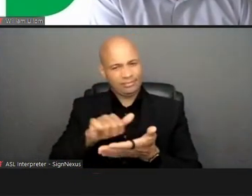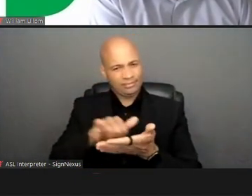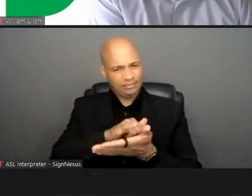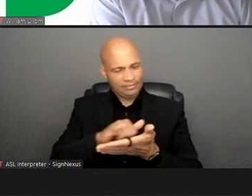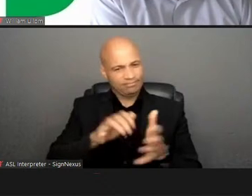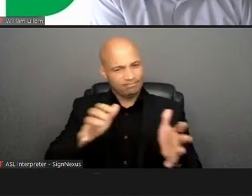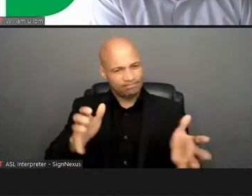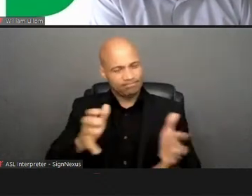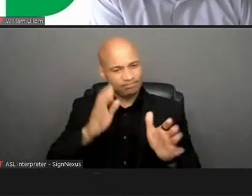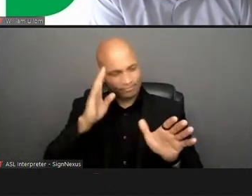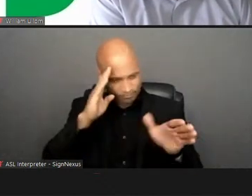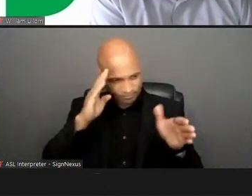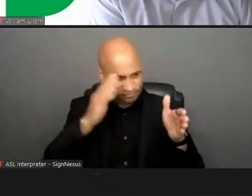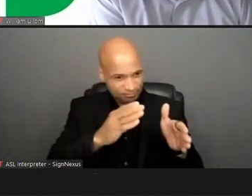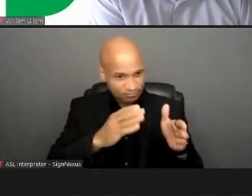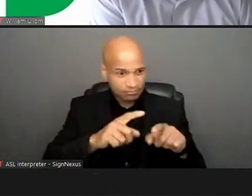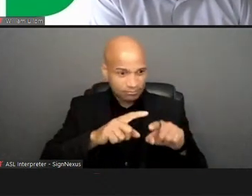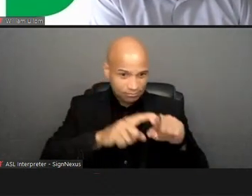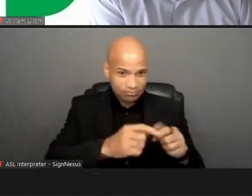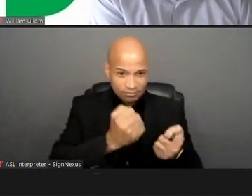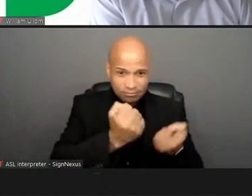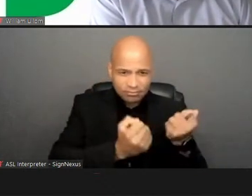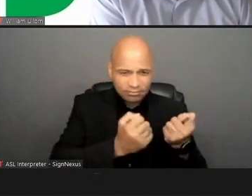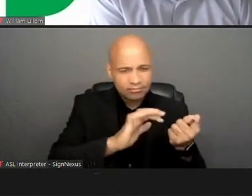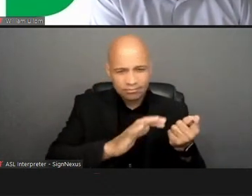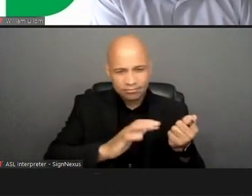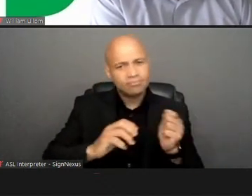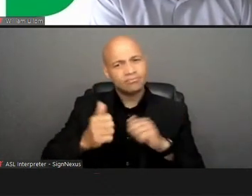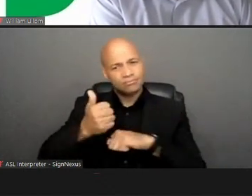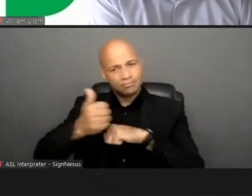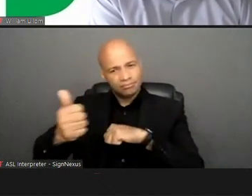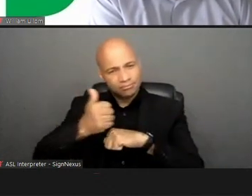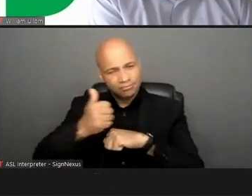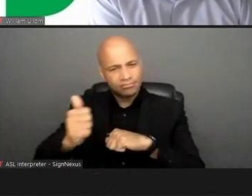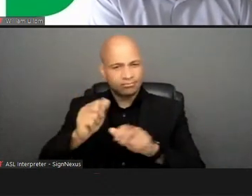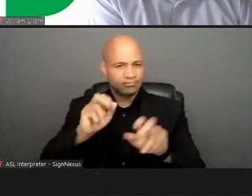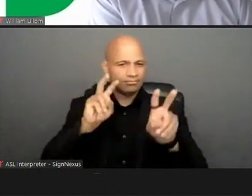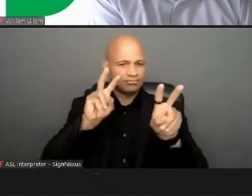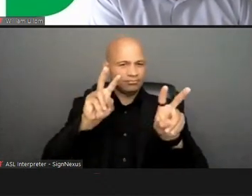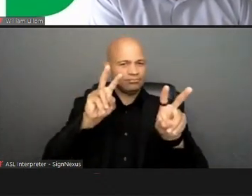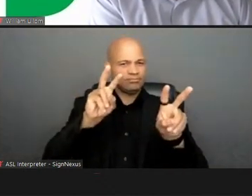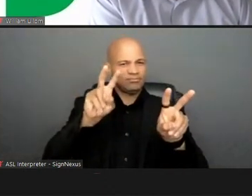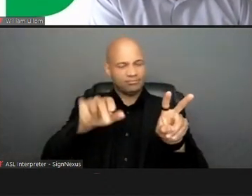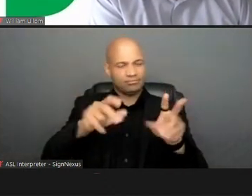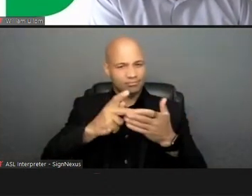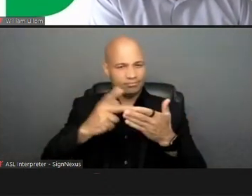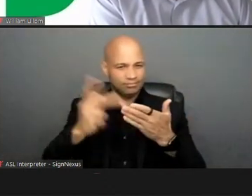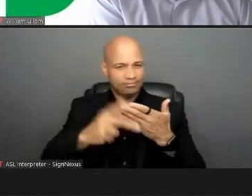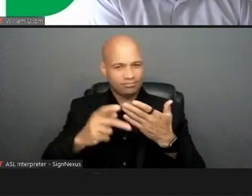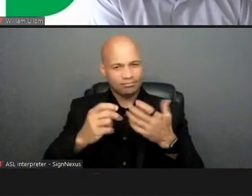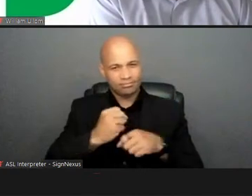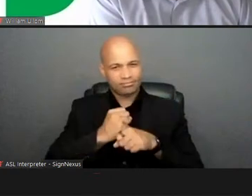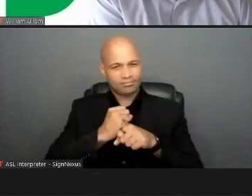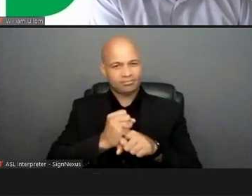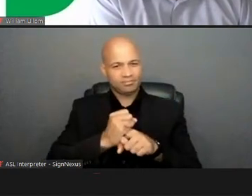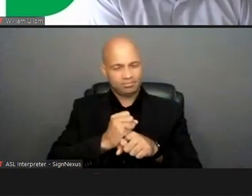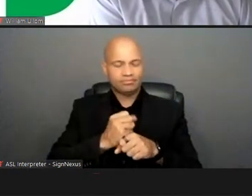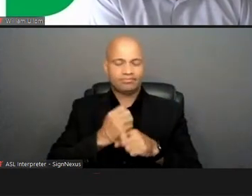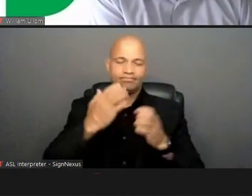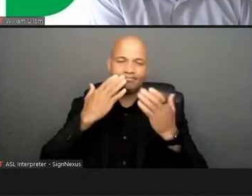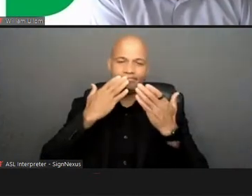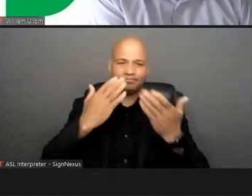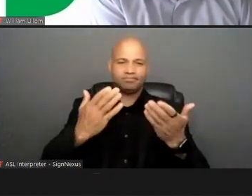Transit rather than car dependency and I look forward to living in the world that this program will create thank you